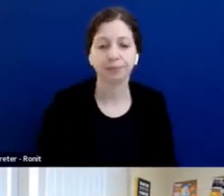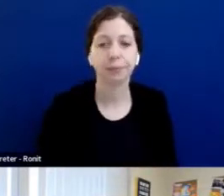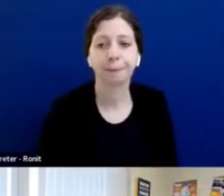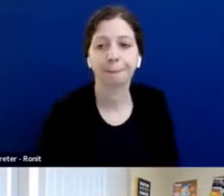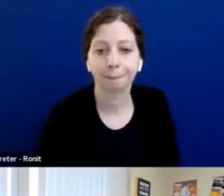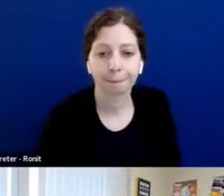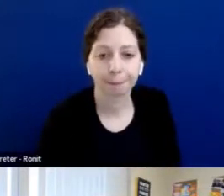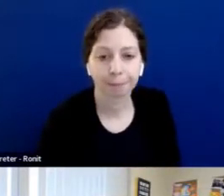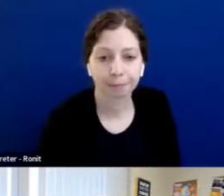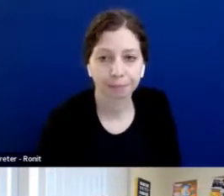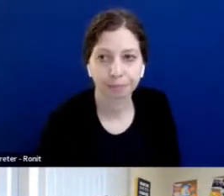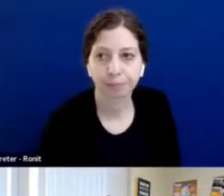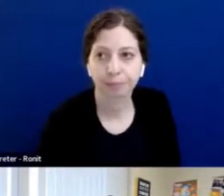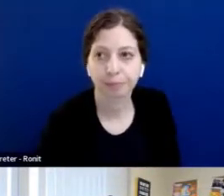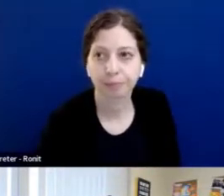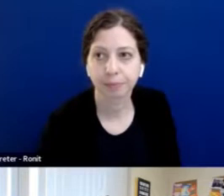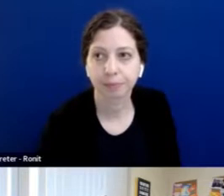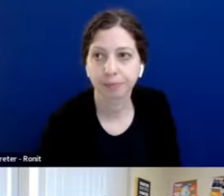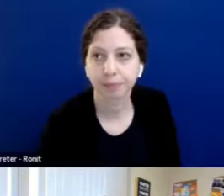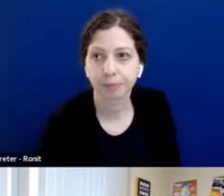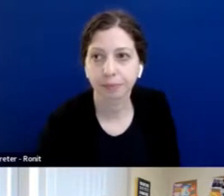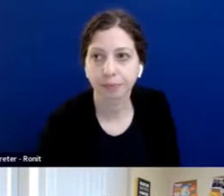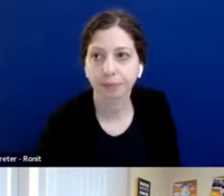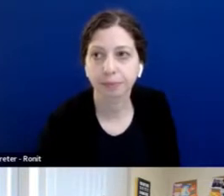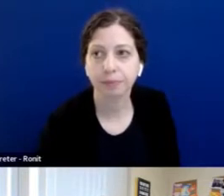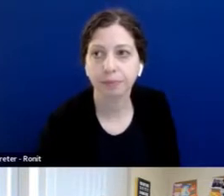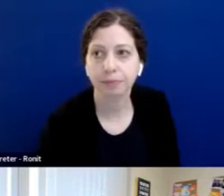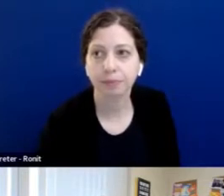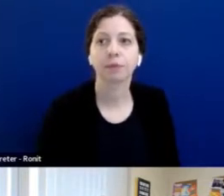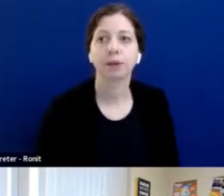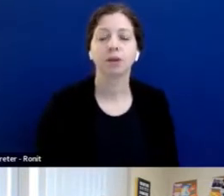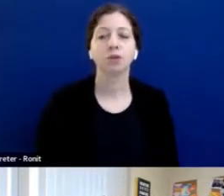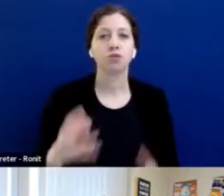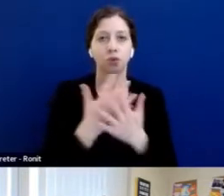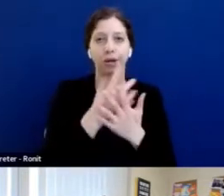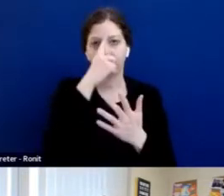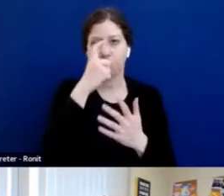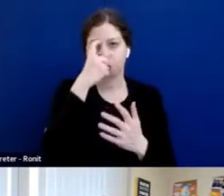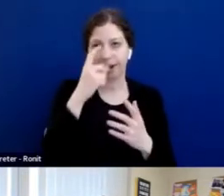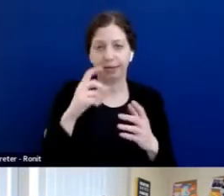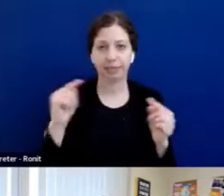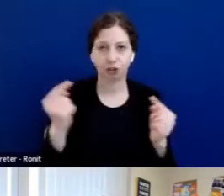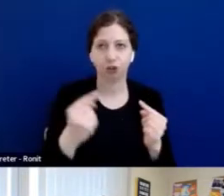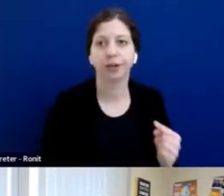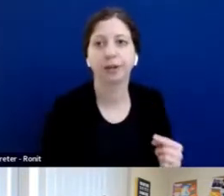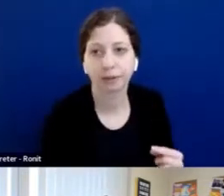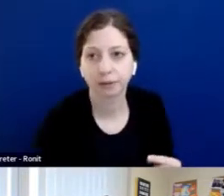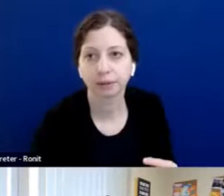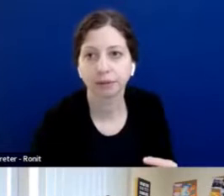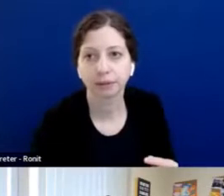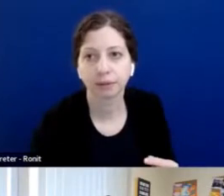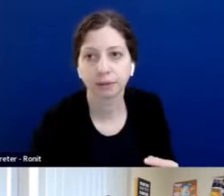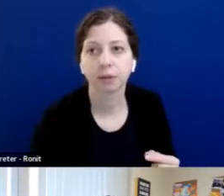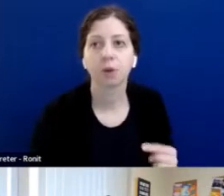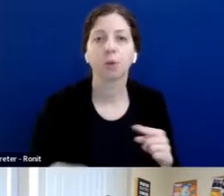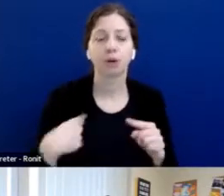related to screening for brain injury. Are there thoughts? Yeah, I mean, and I think so. I wanted to just real quick. Yeah, when we think about kind of screening